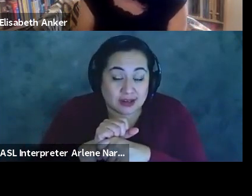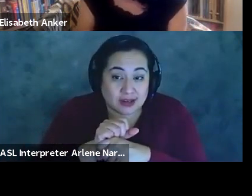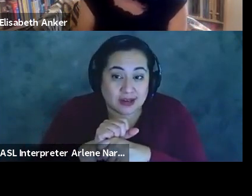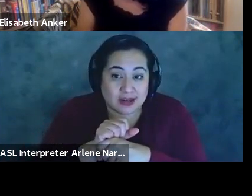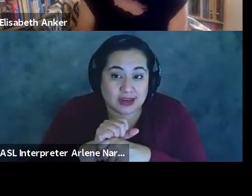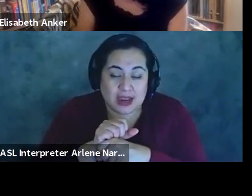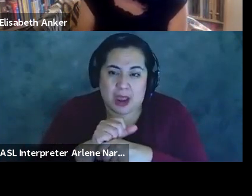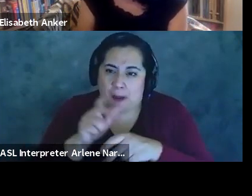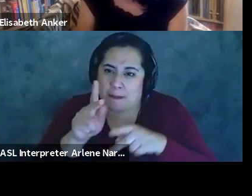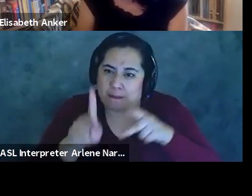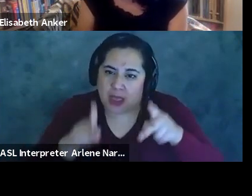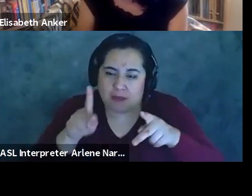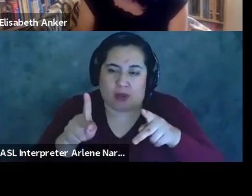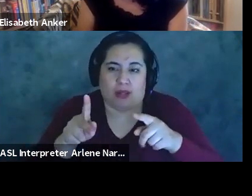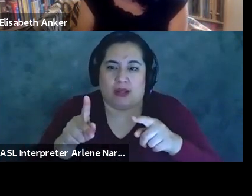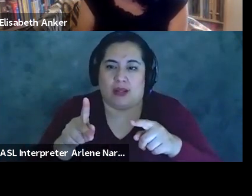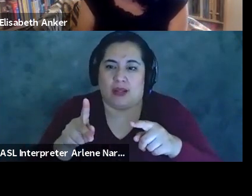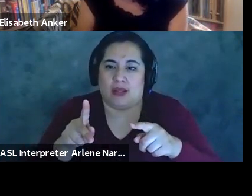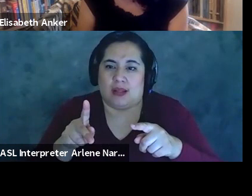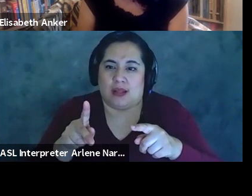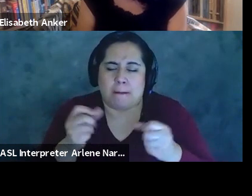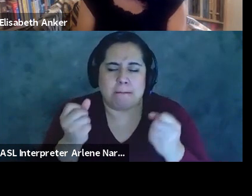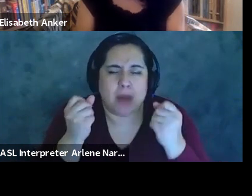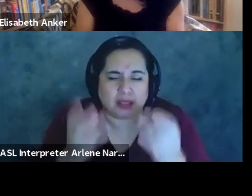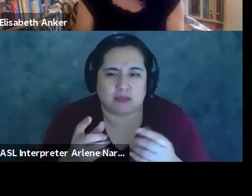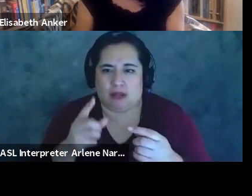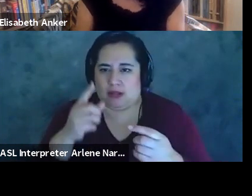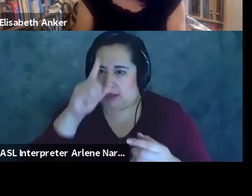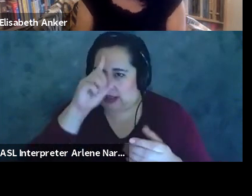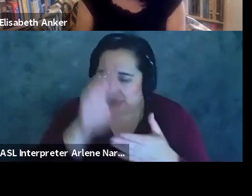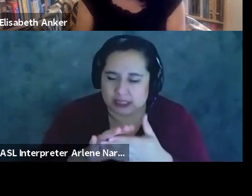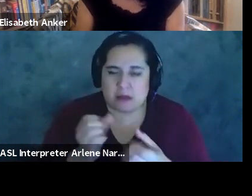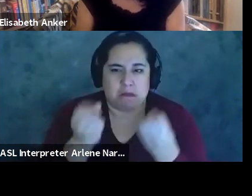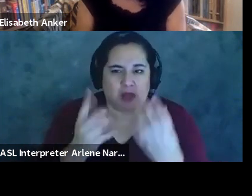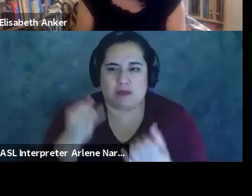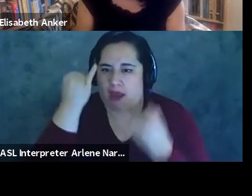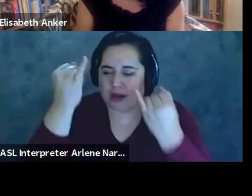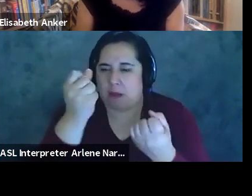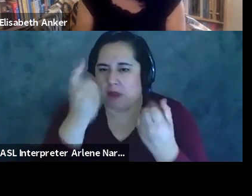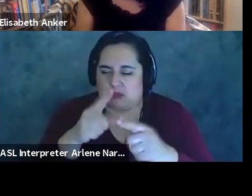fundamentally people who are of multiple stocks, and